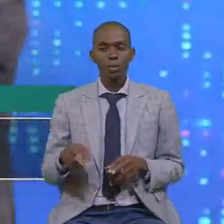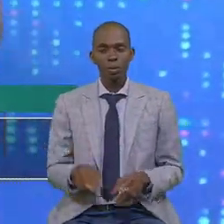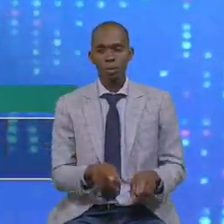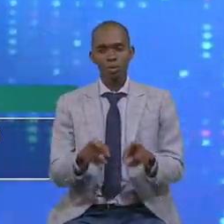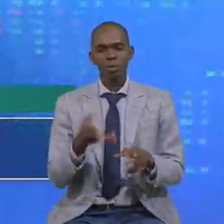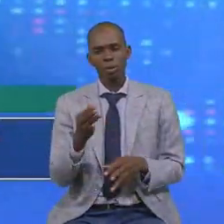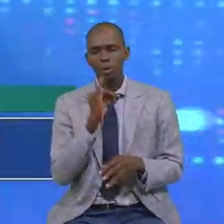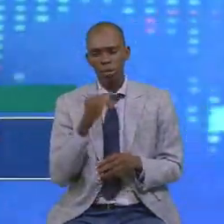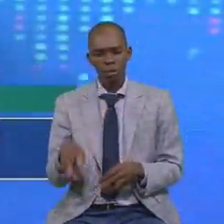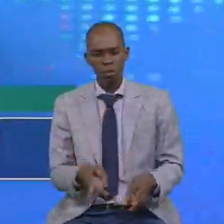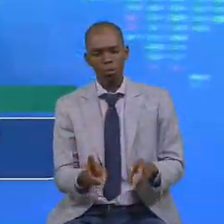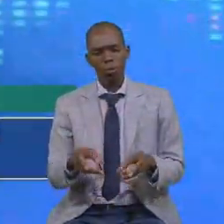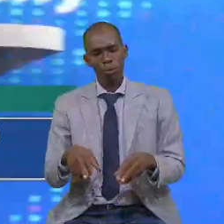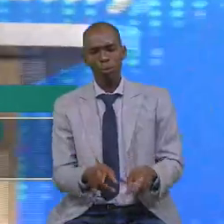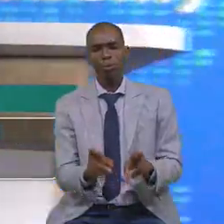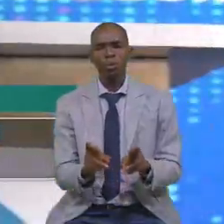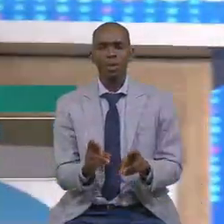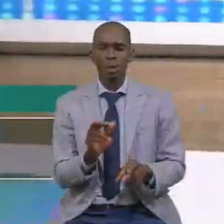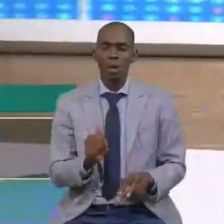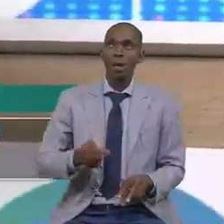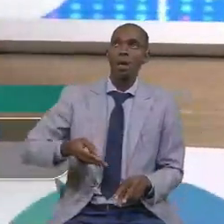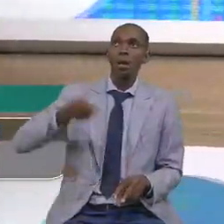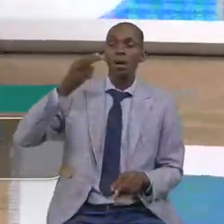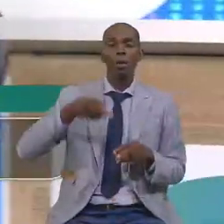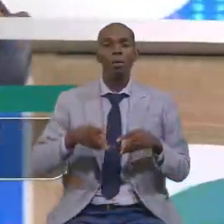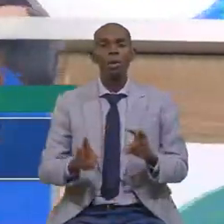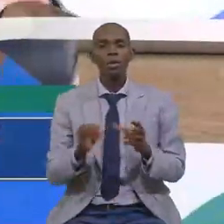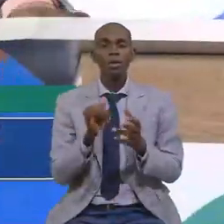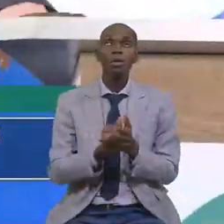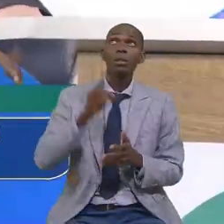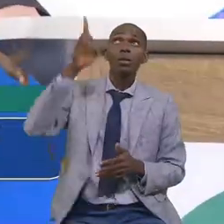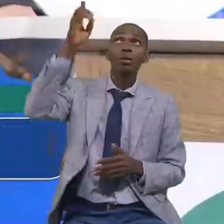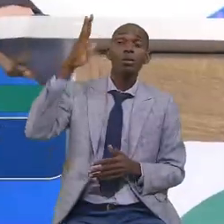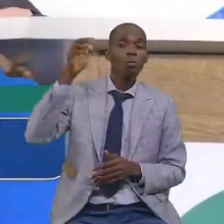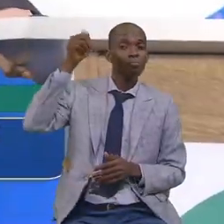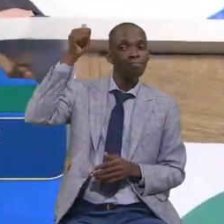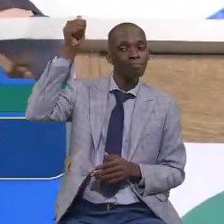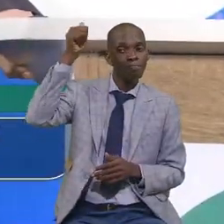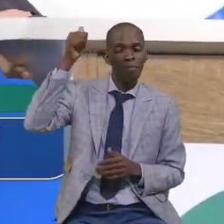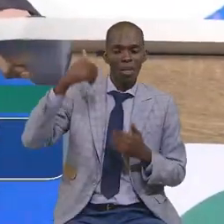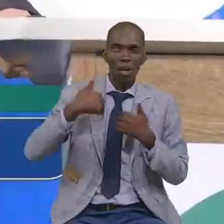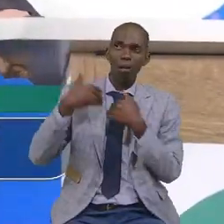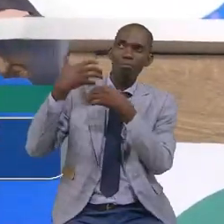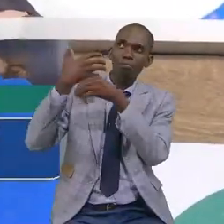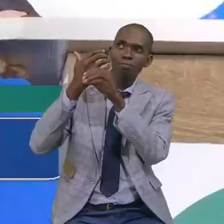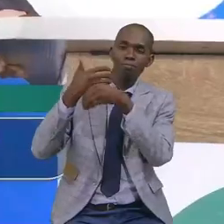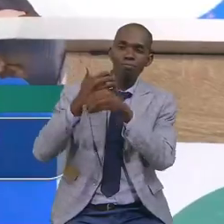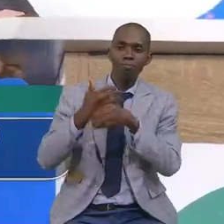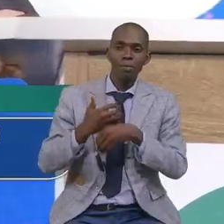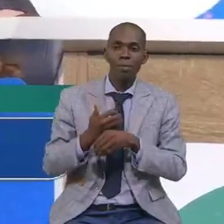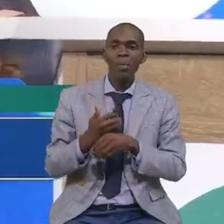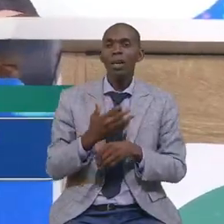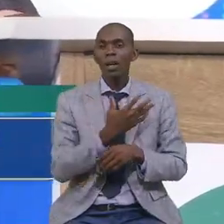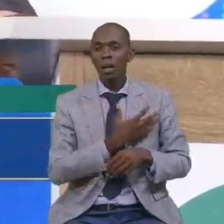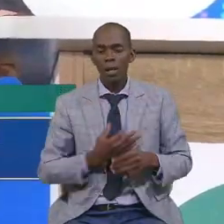road, highway, that God himself constructs. And he takes